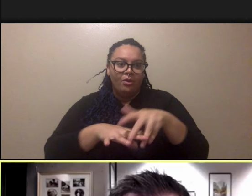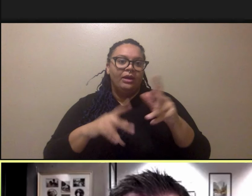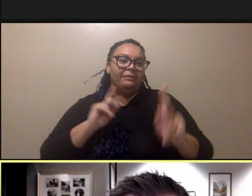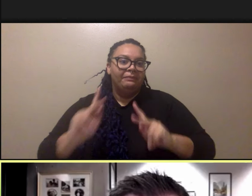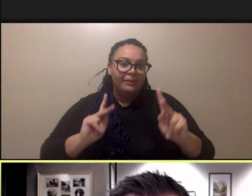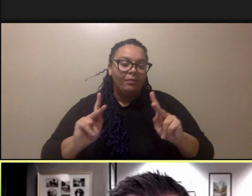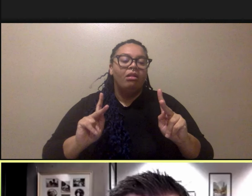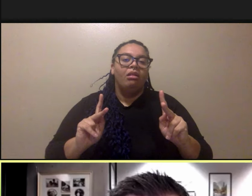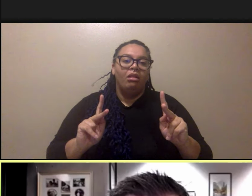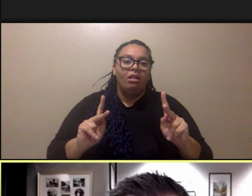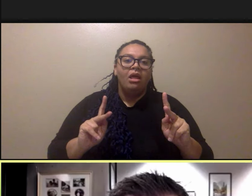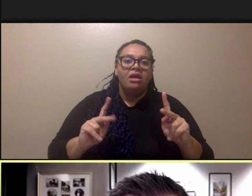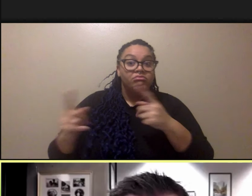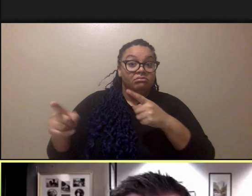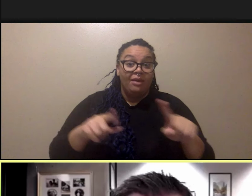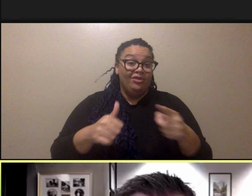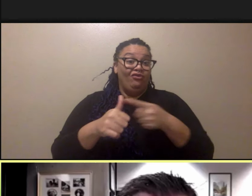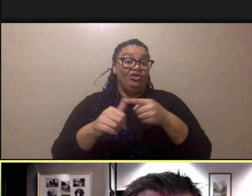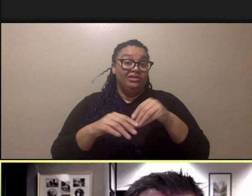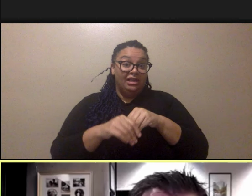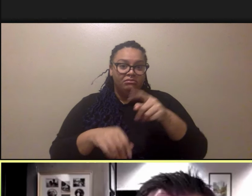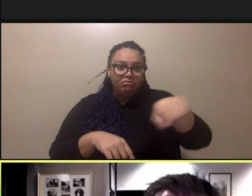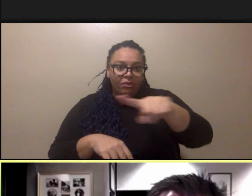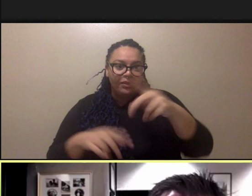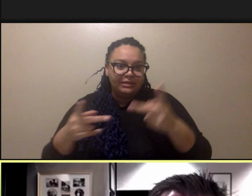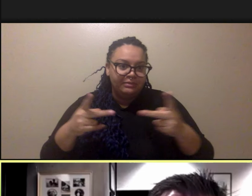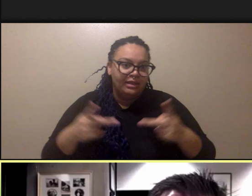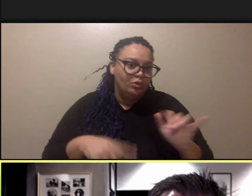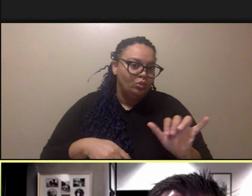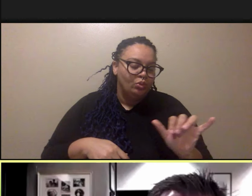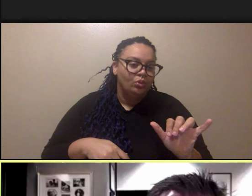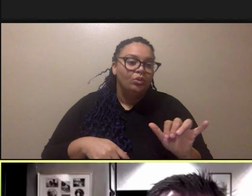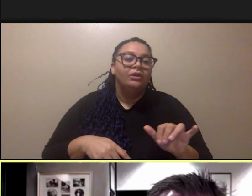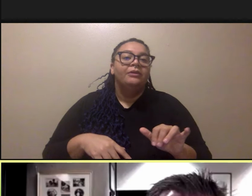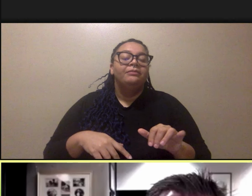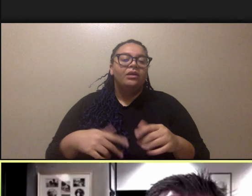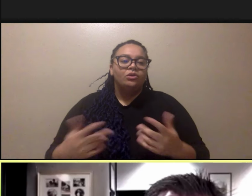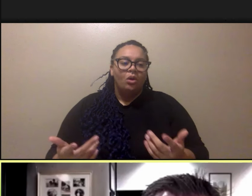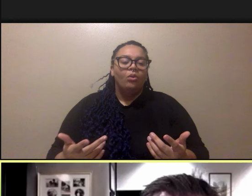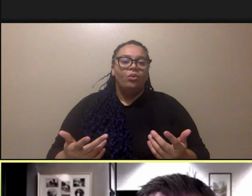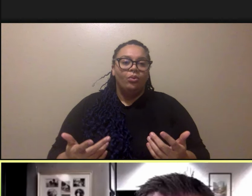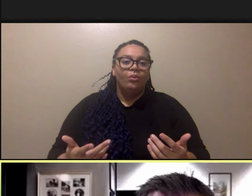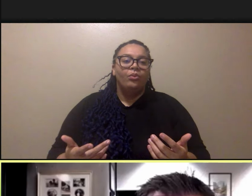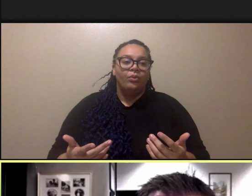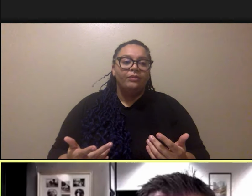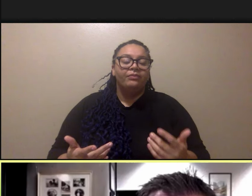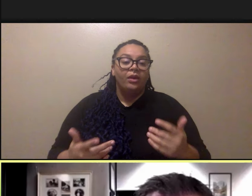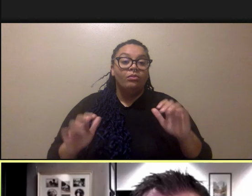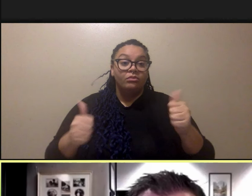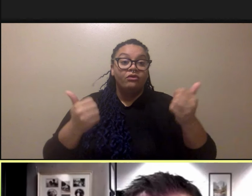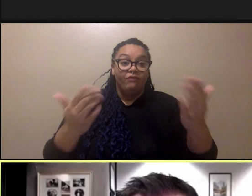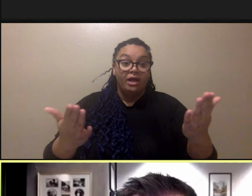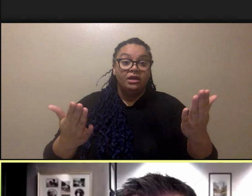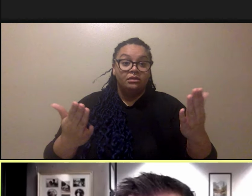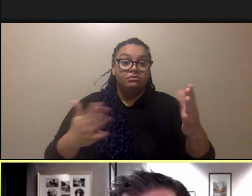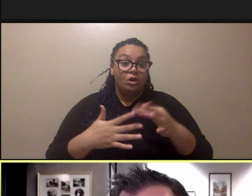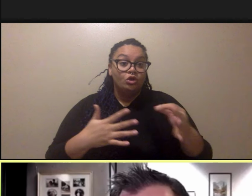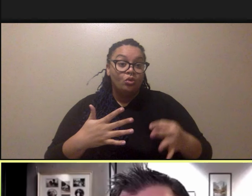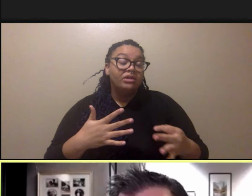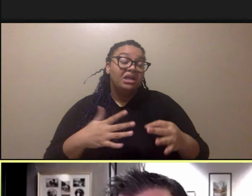It happened first in these places. They had basically gave them a choice of, hey, start working for